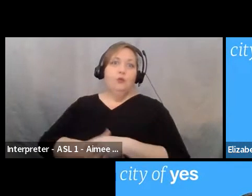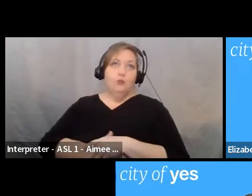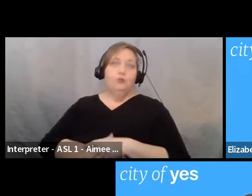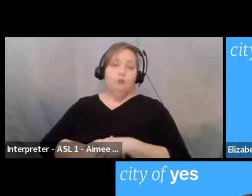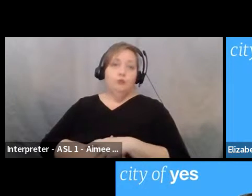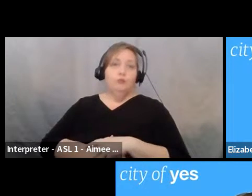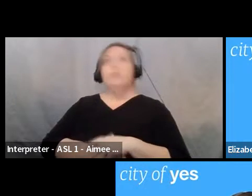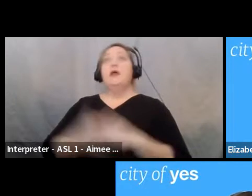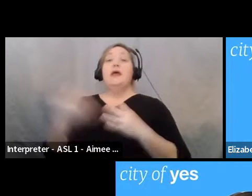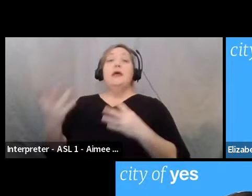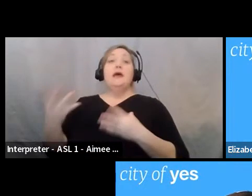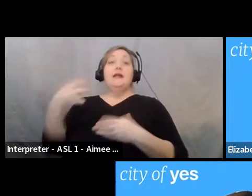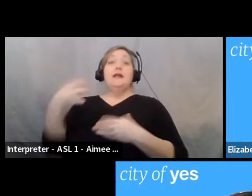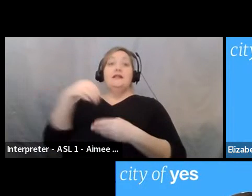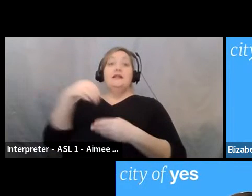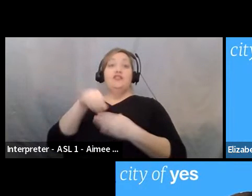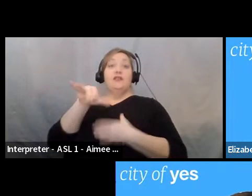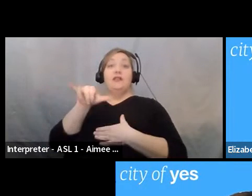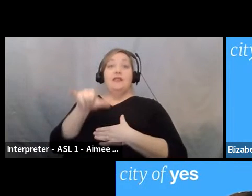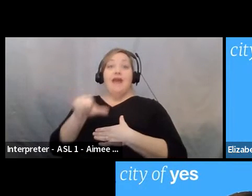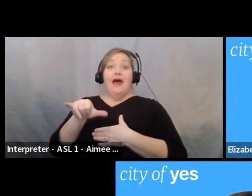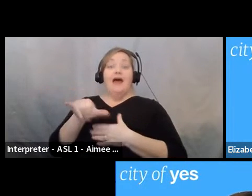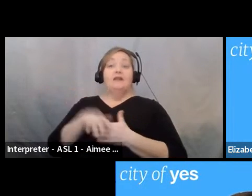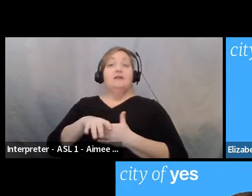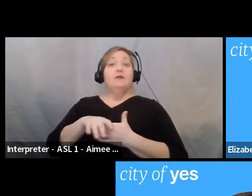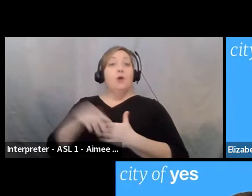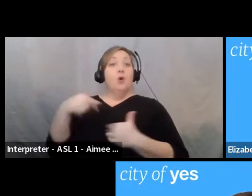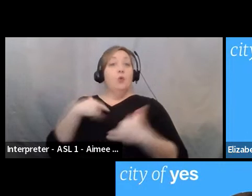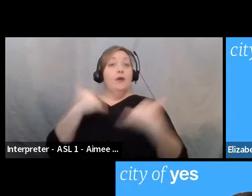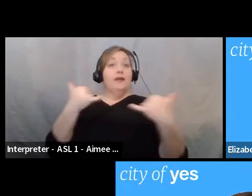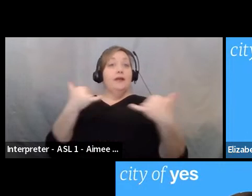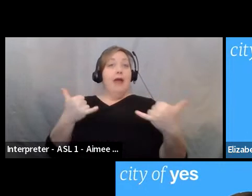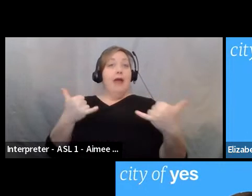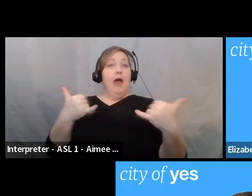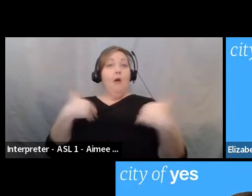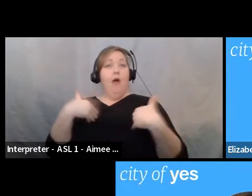In addition to that, we currently have about